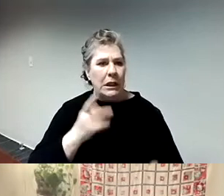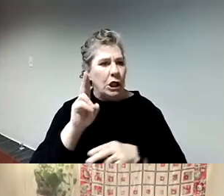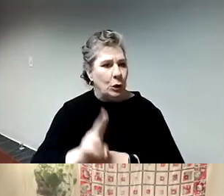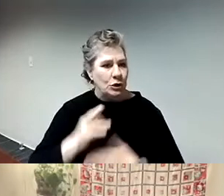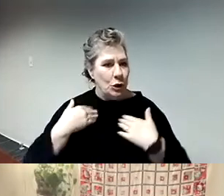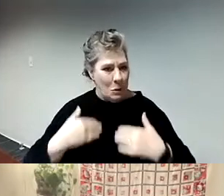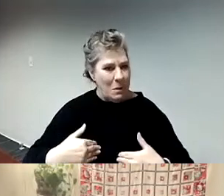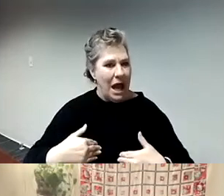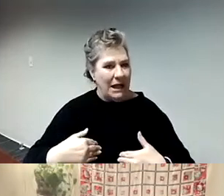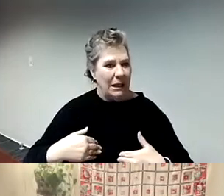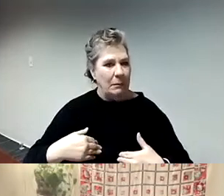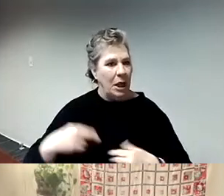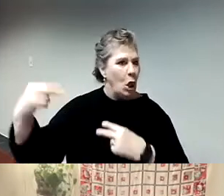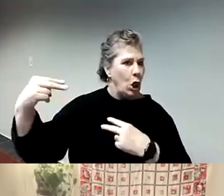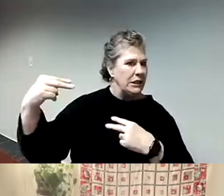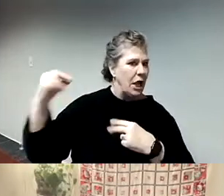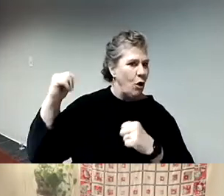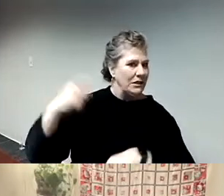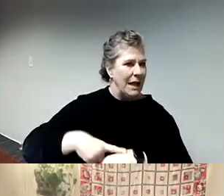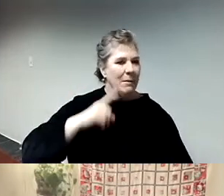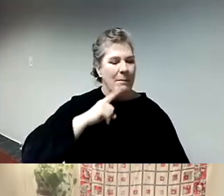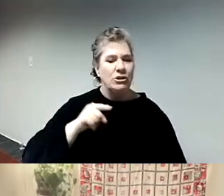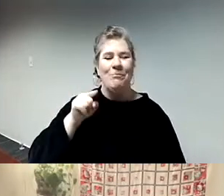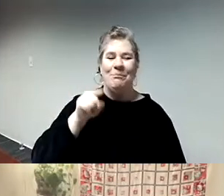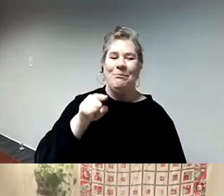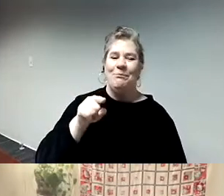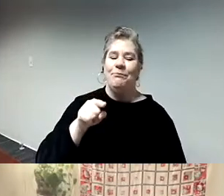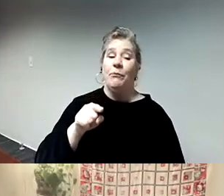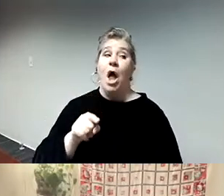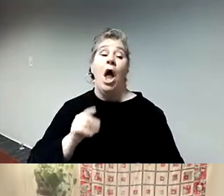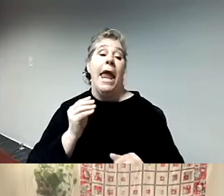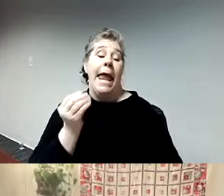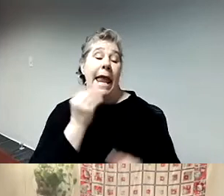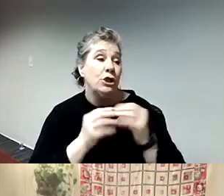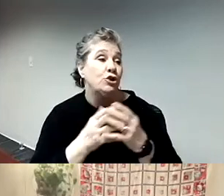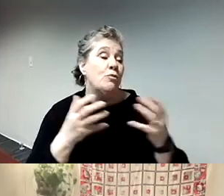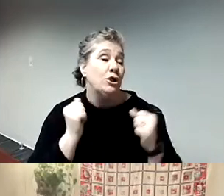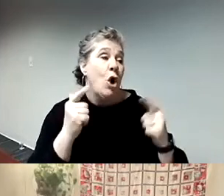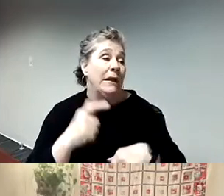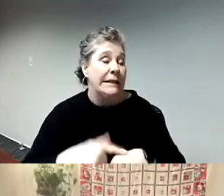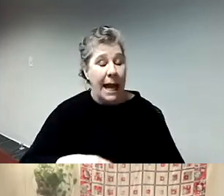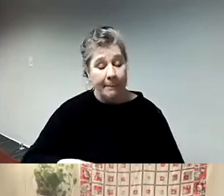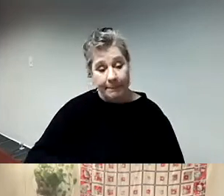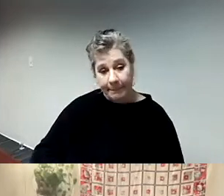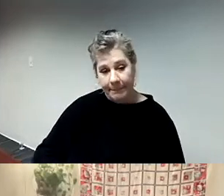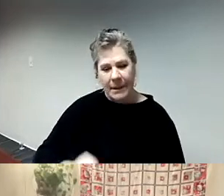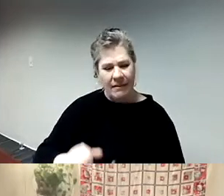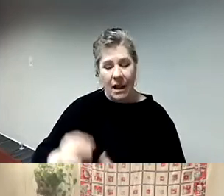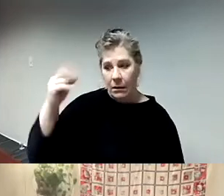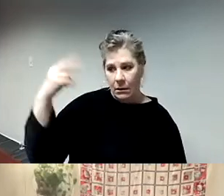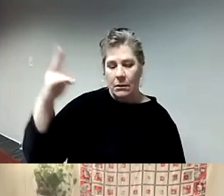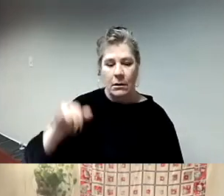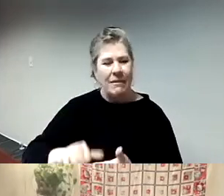body being policed all the time and people assuming that you are over consuming all the time. And that can be